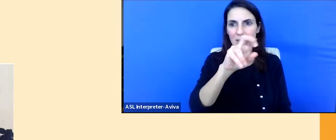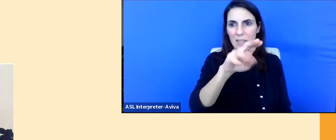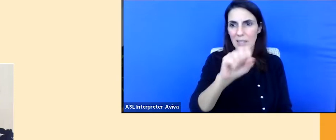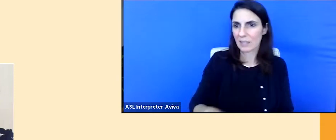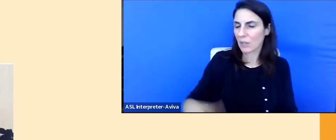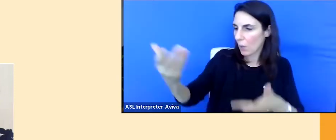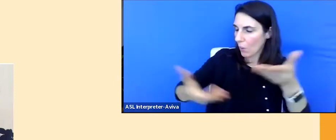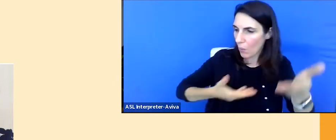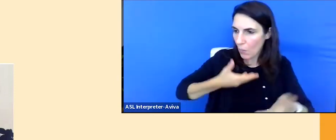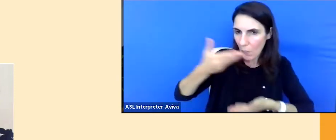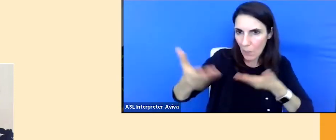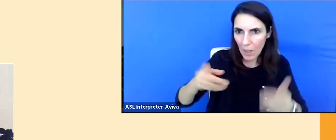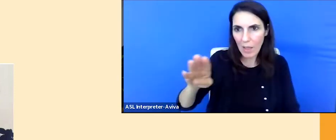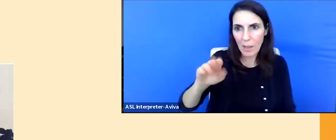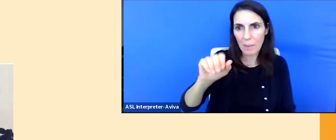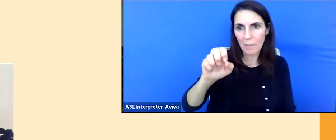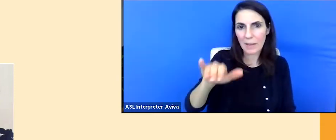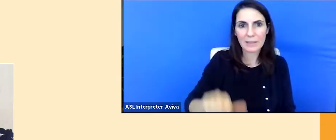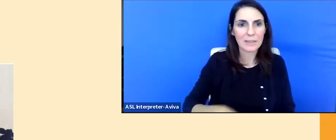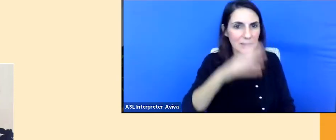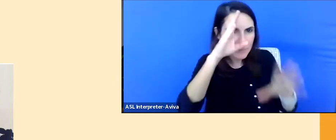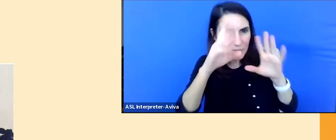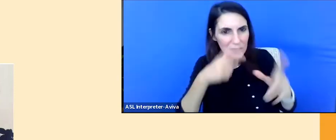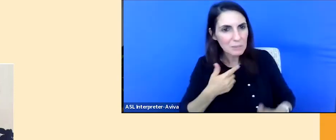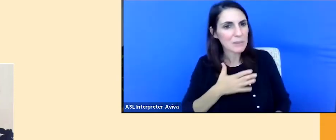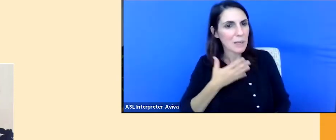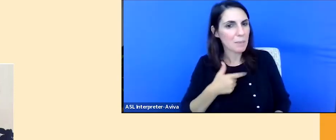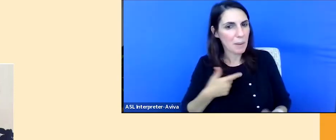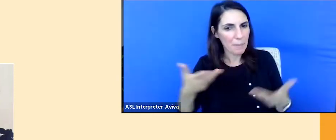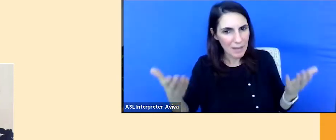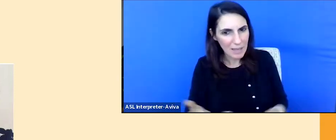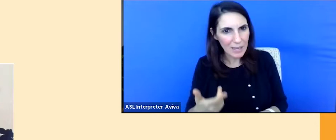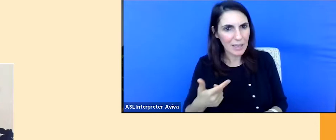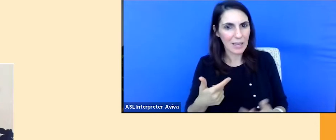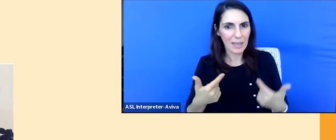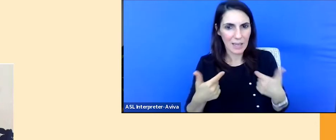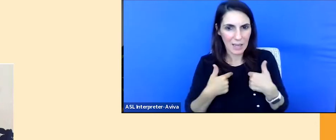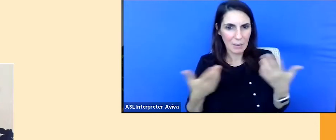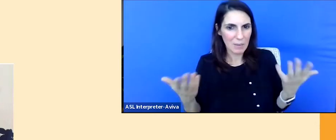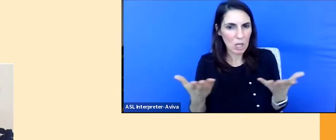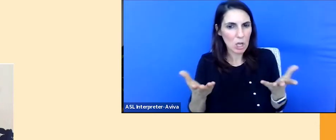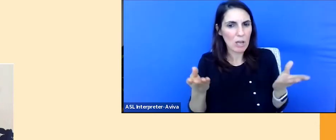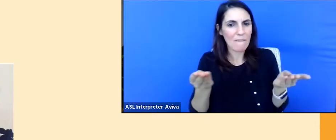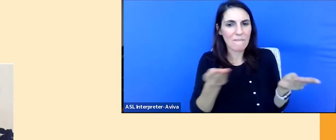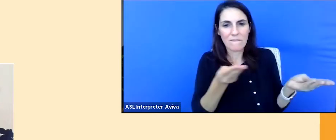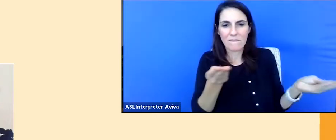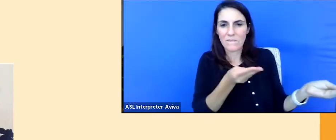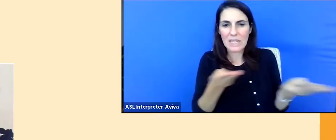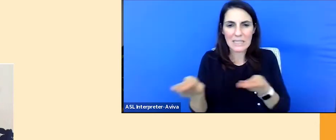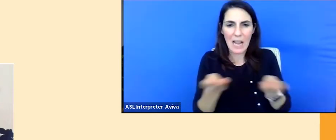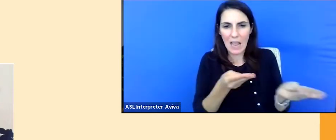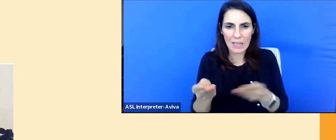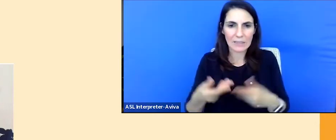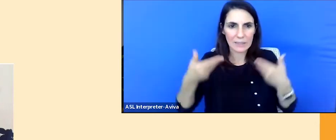Hello, everyone. I'm so grateful to be here today. I'm your embodiment facilitator. My name is Besa